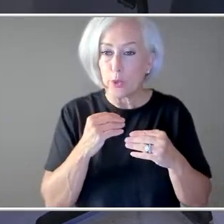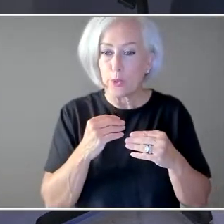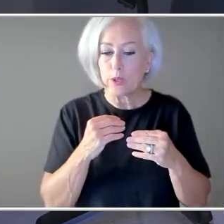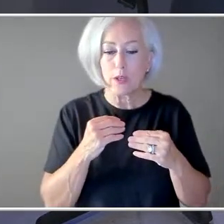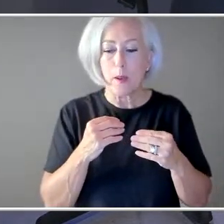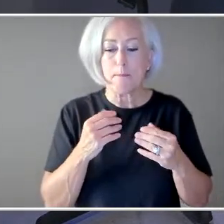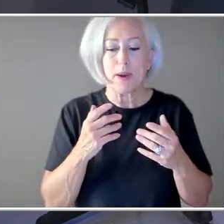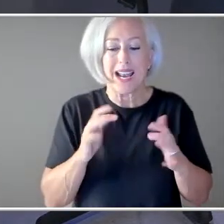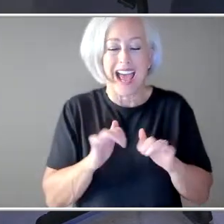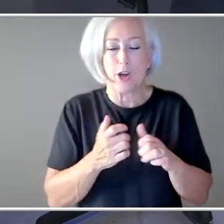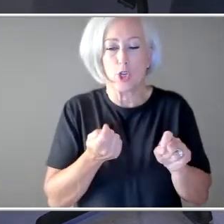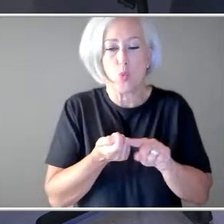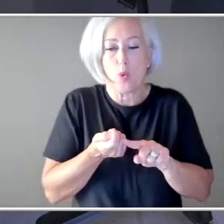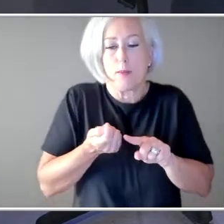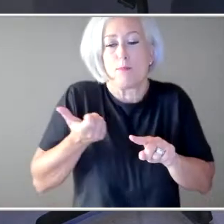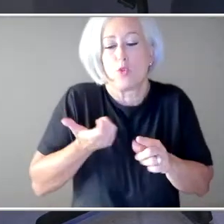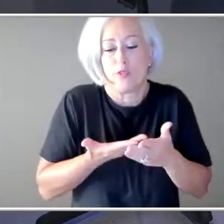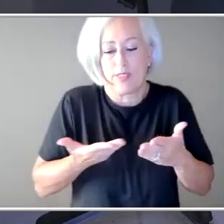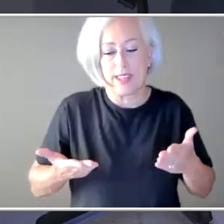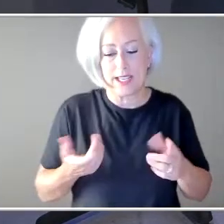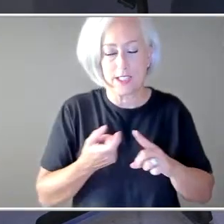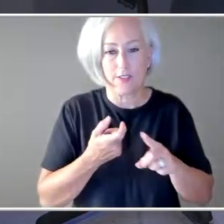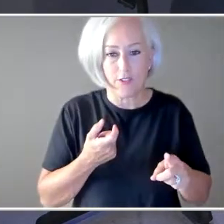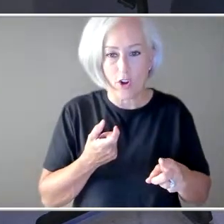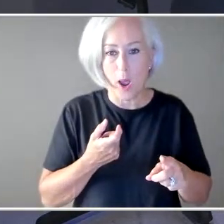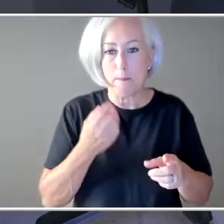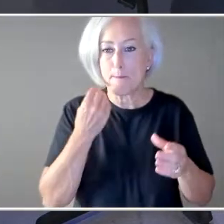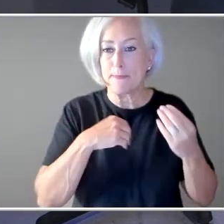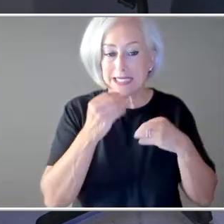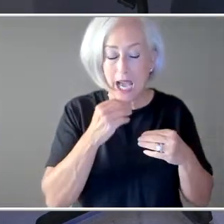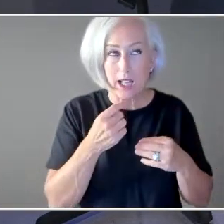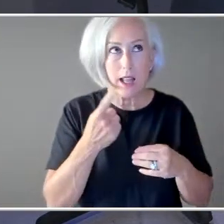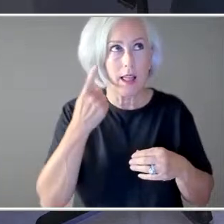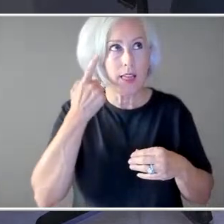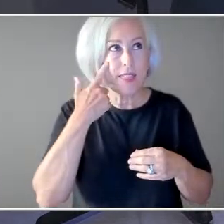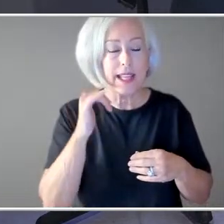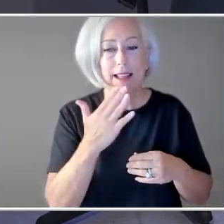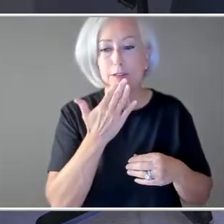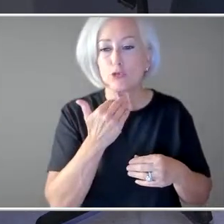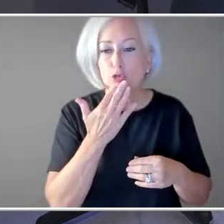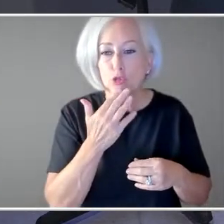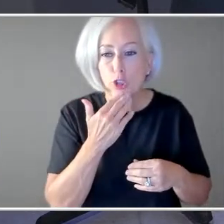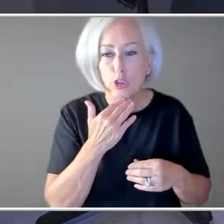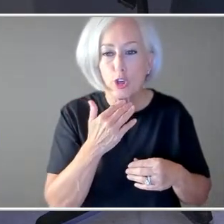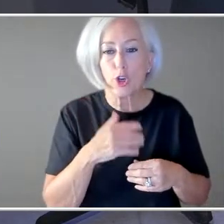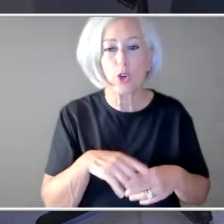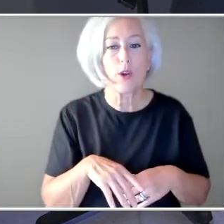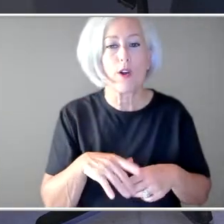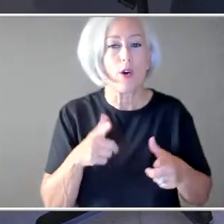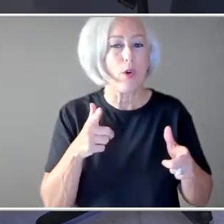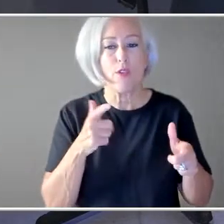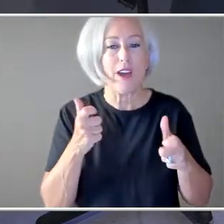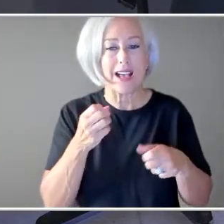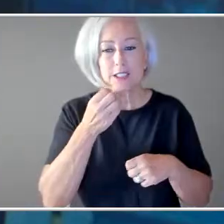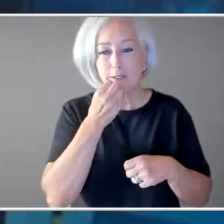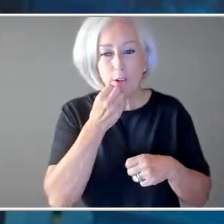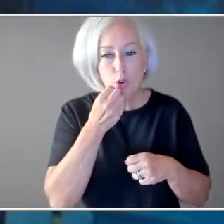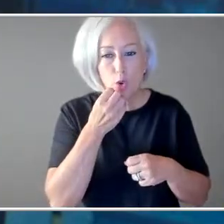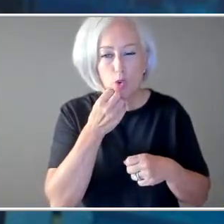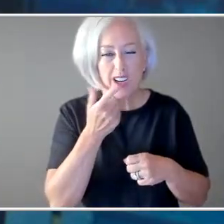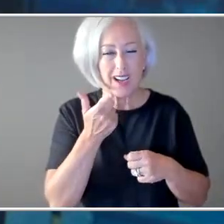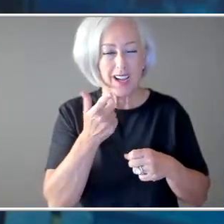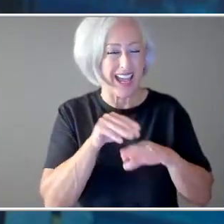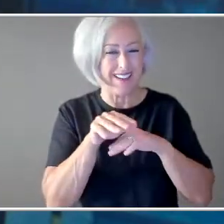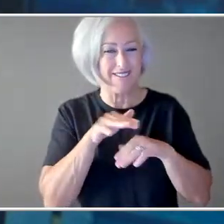diet for people who are craving? The cravings are key with sugar and fast food. Any advice with that? Yeah,